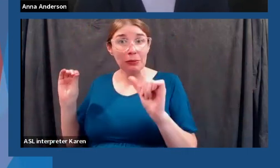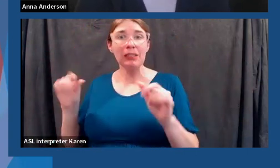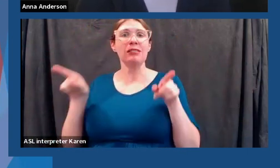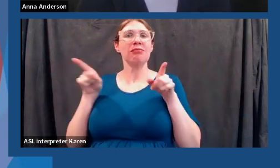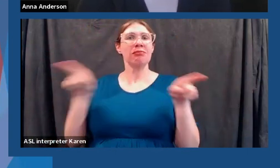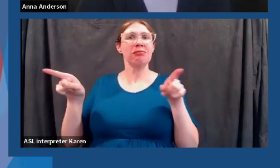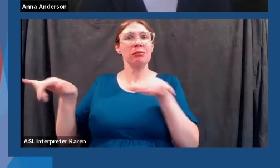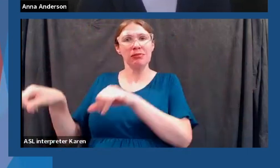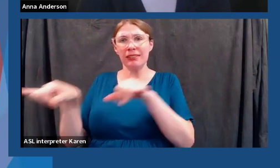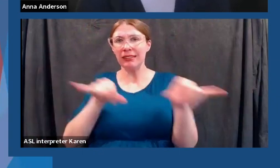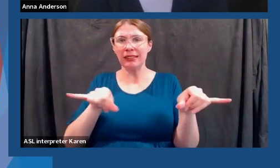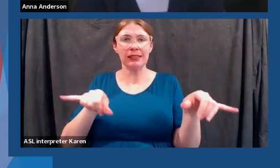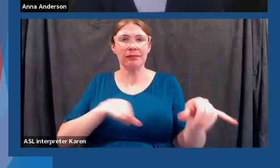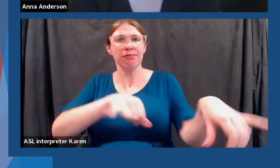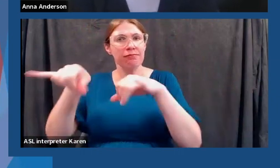are rights of everybody.